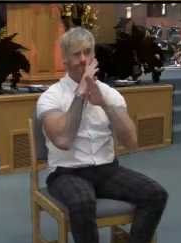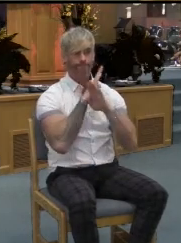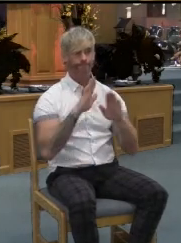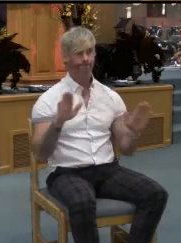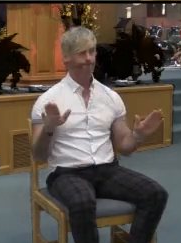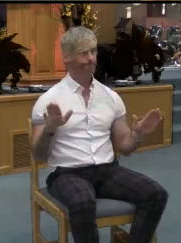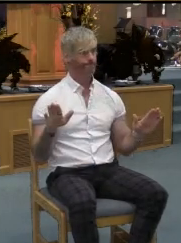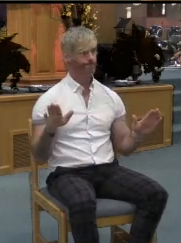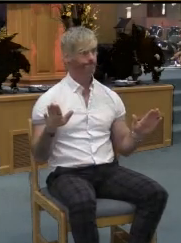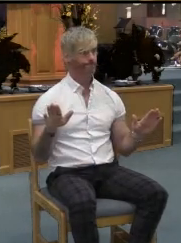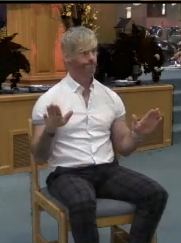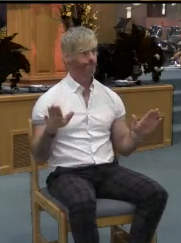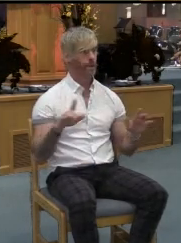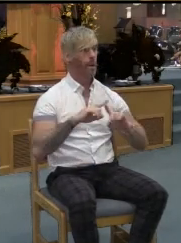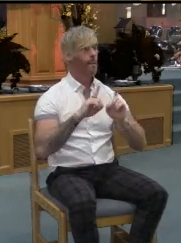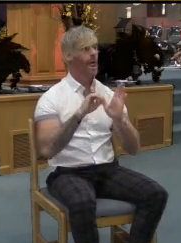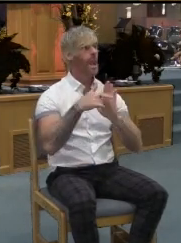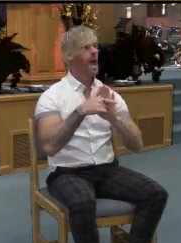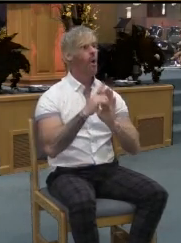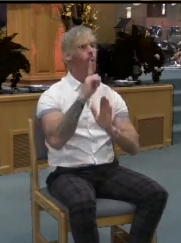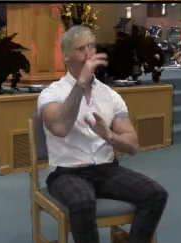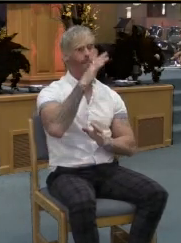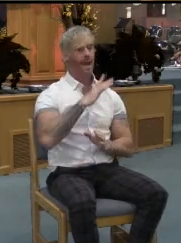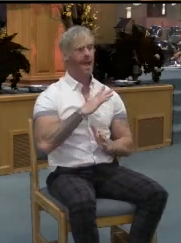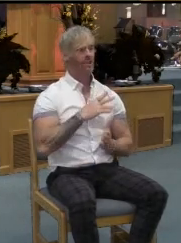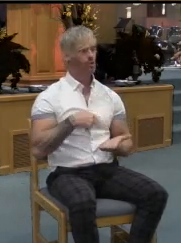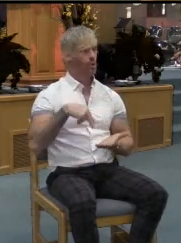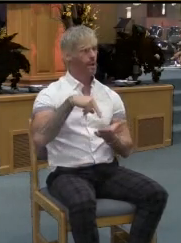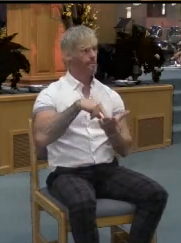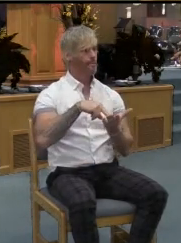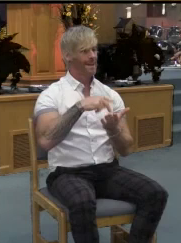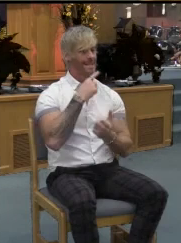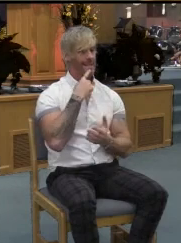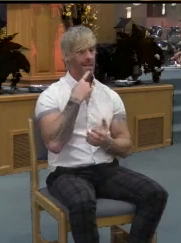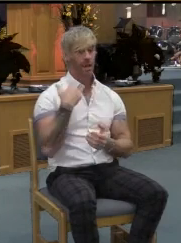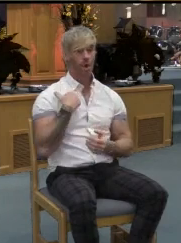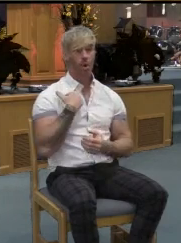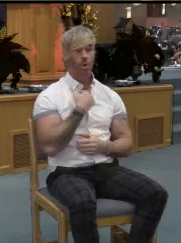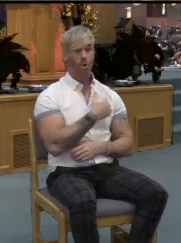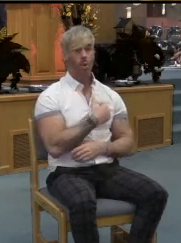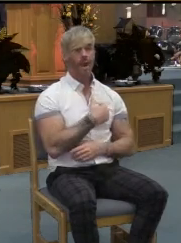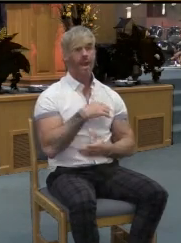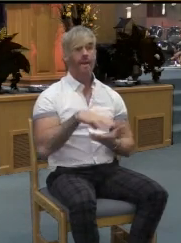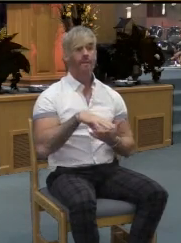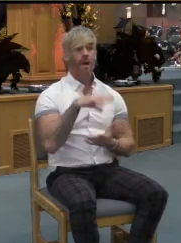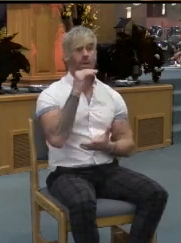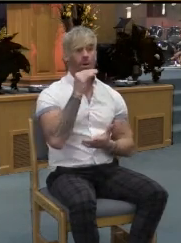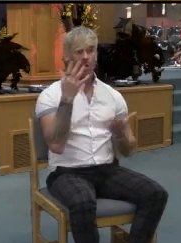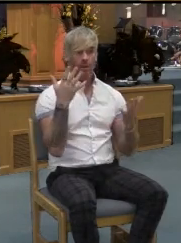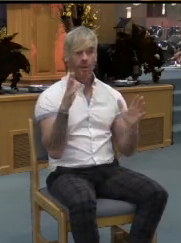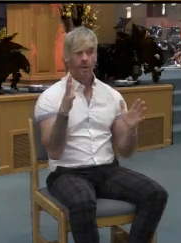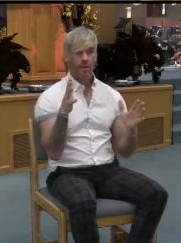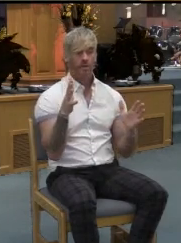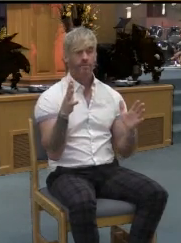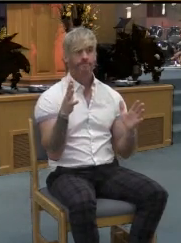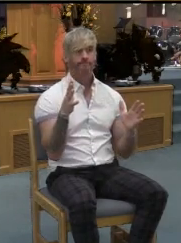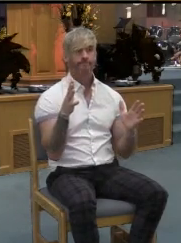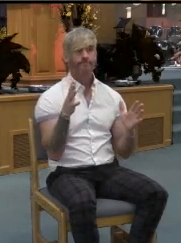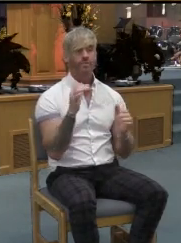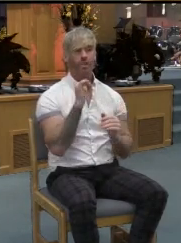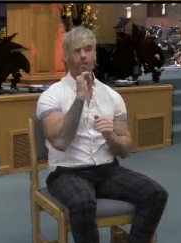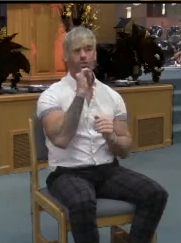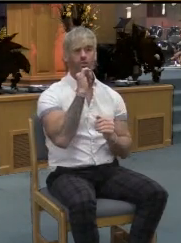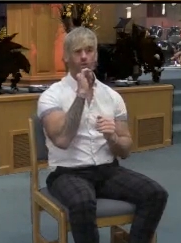One man stood up, and here's what he said. We have learned that it ought not to be